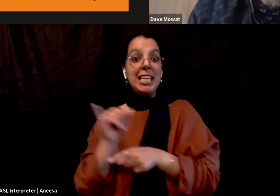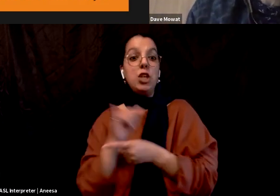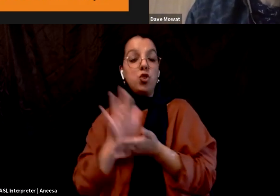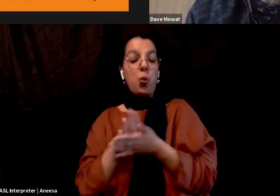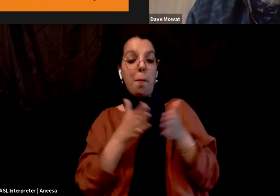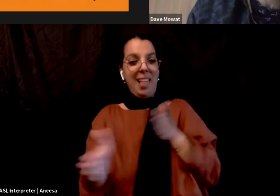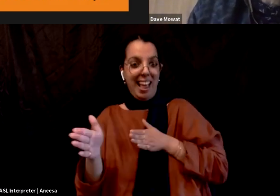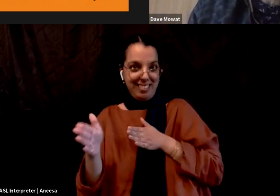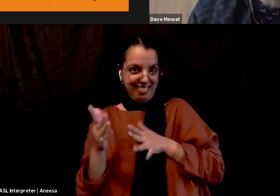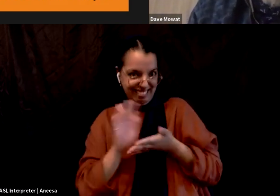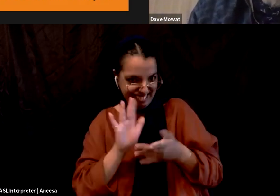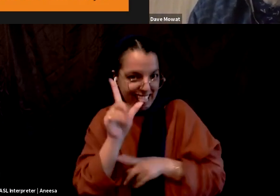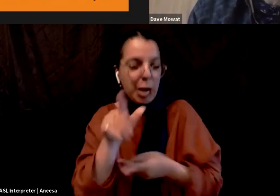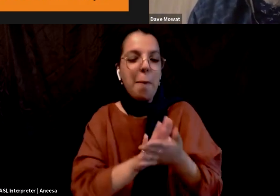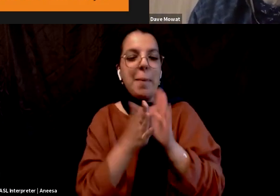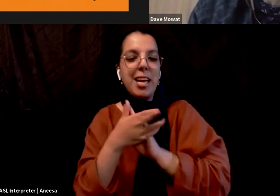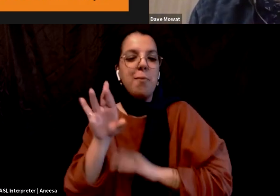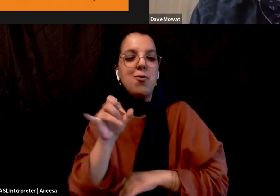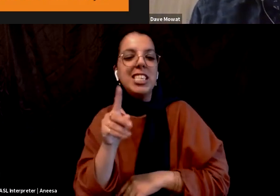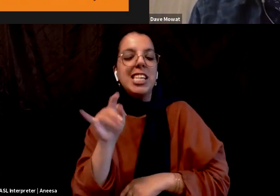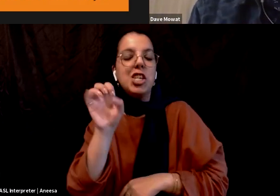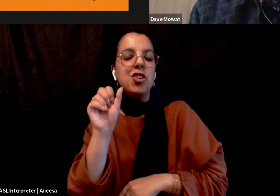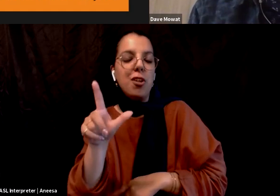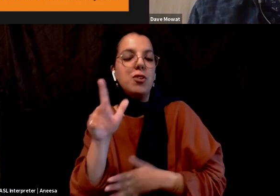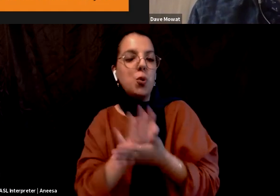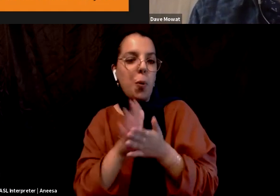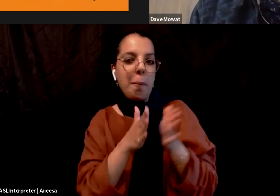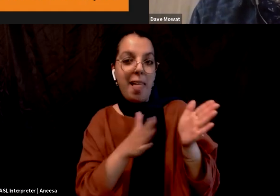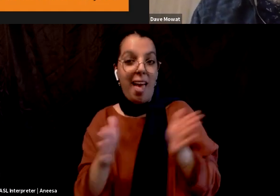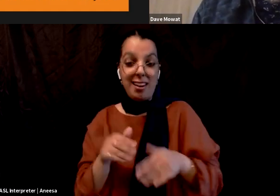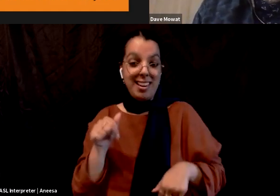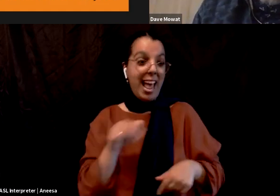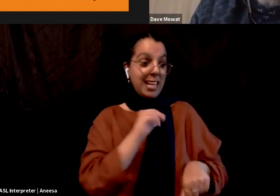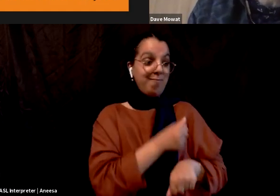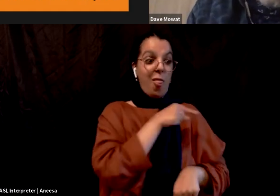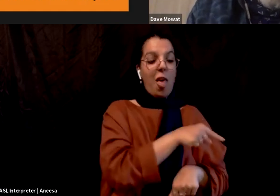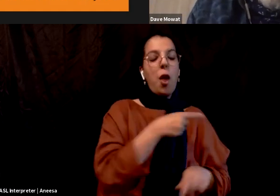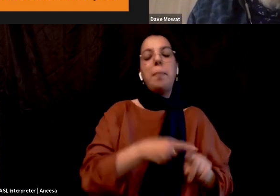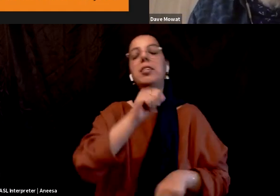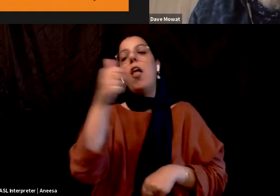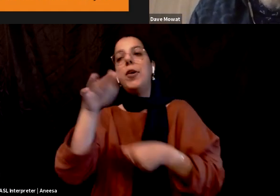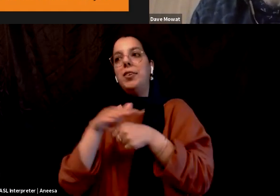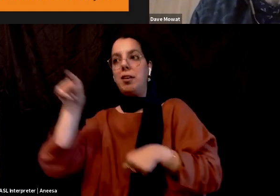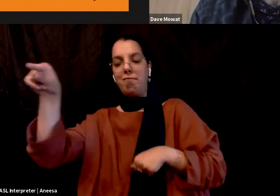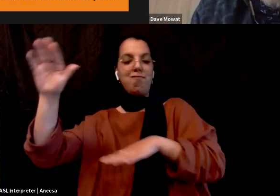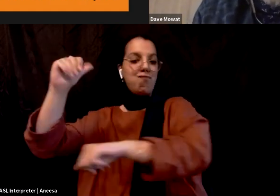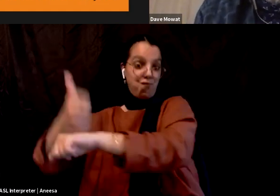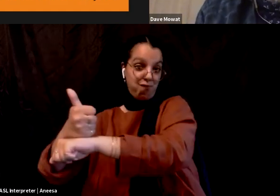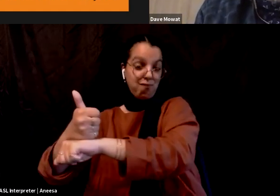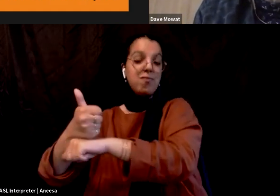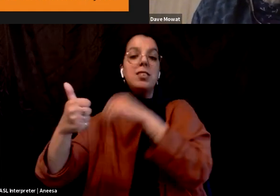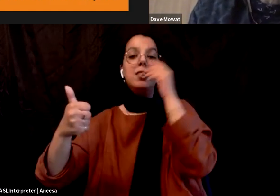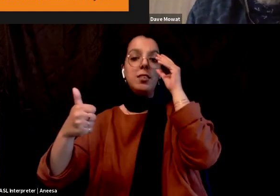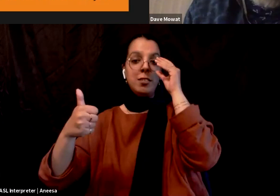system, is established at Alderville First Nation, as it was at Muncie as well. And it